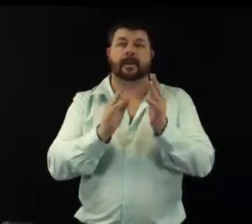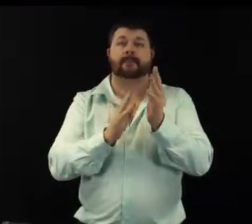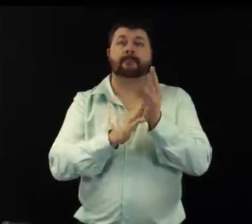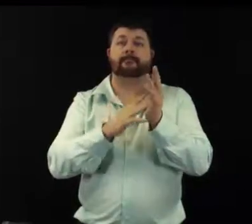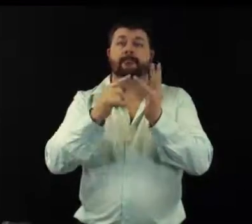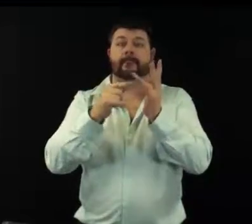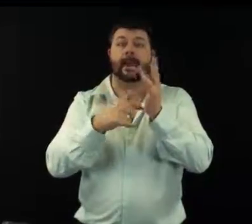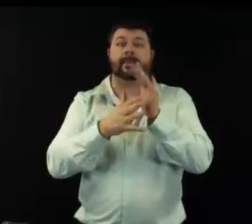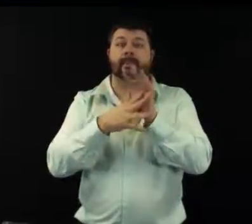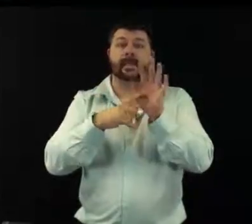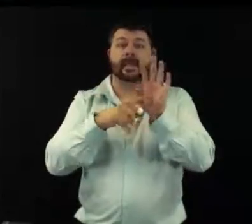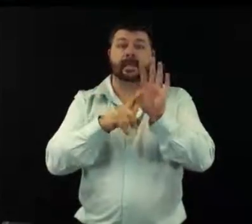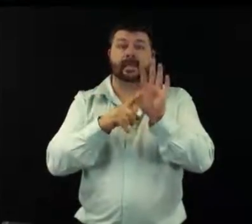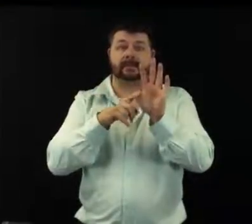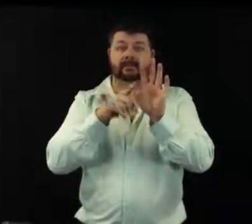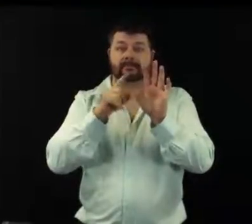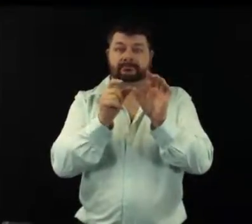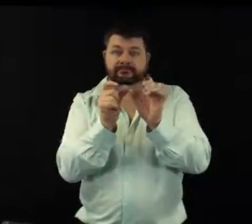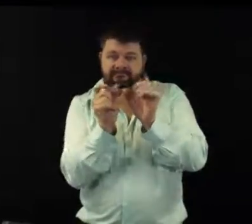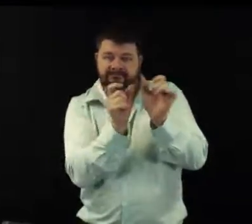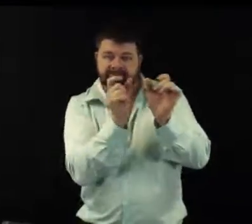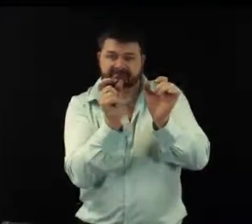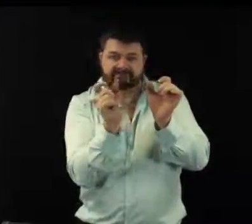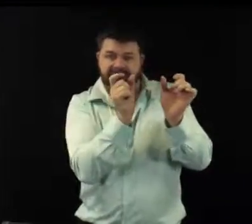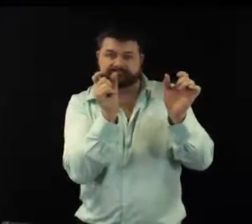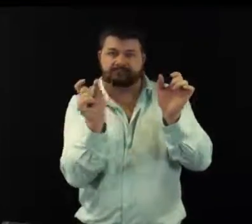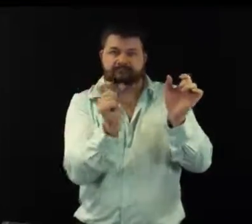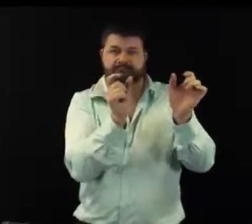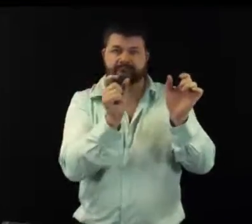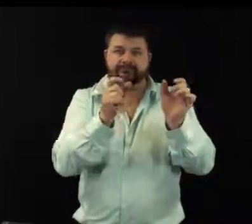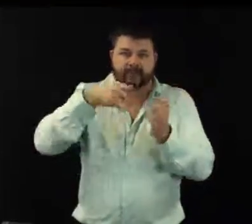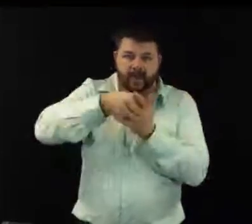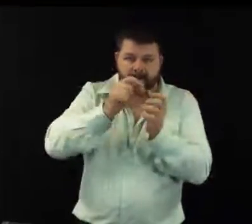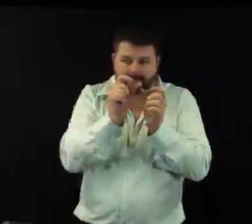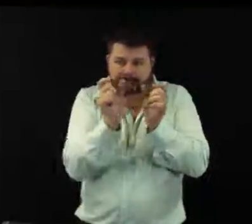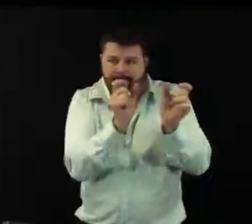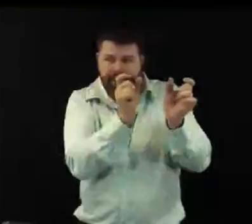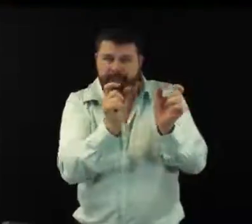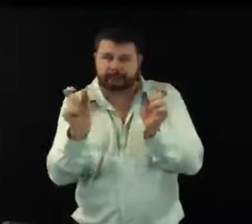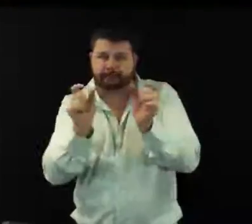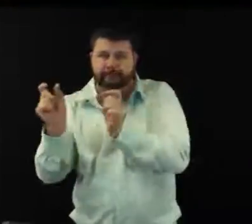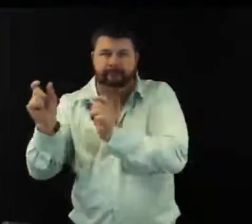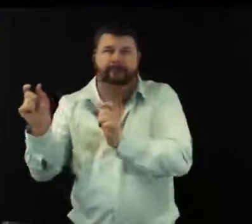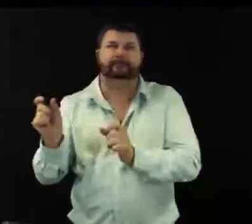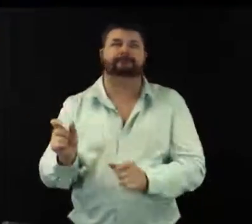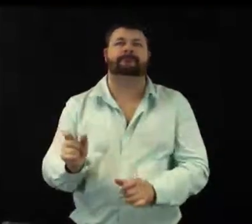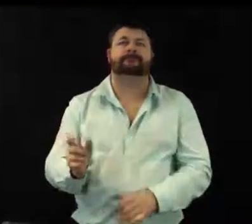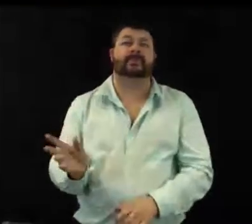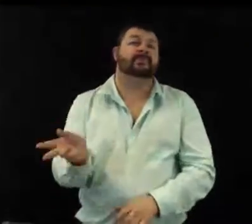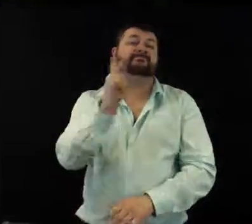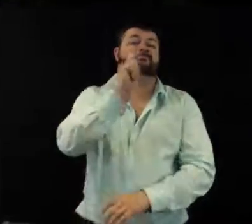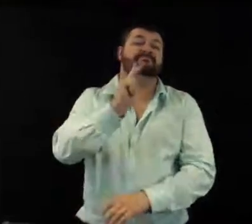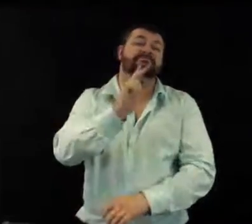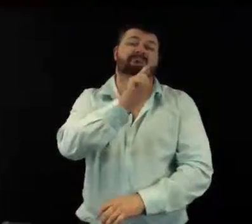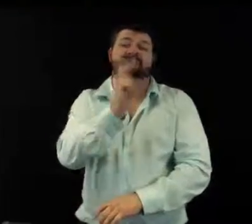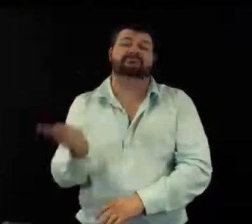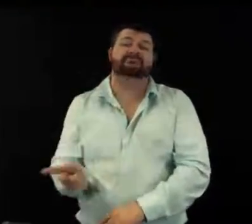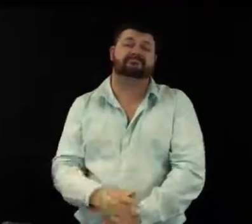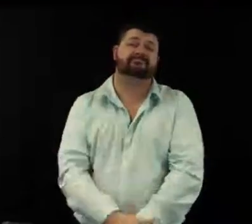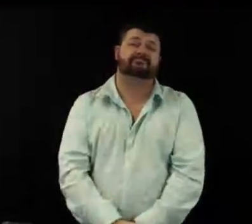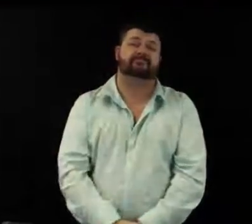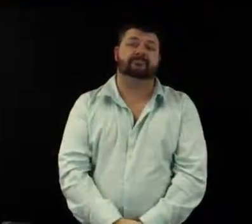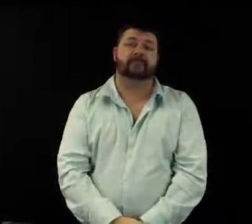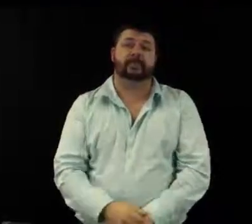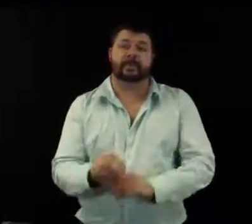in the bottom toolbar to find the week you're interested in. Tapping Month shows the current month view. Swipe to move backwards or